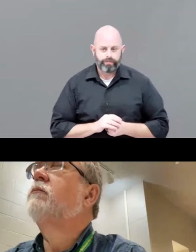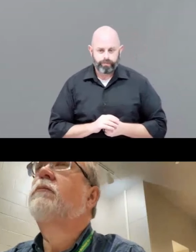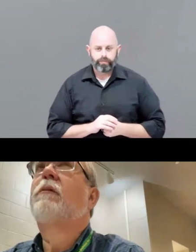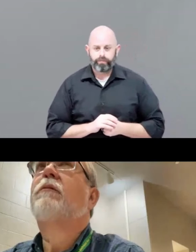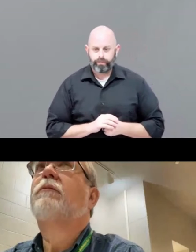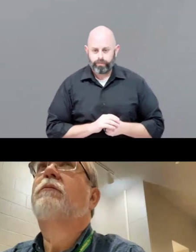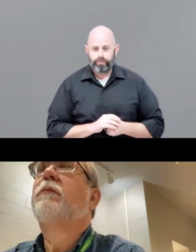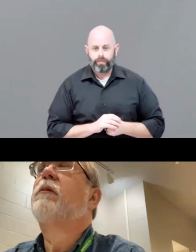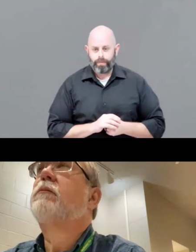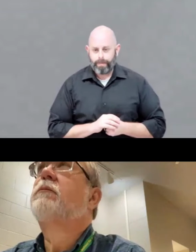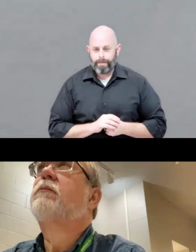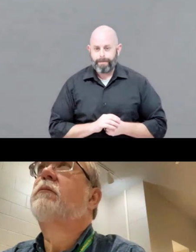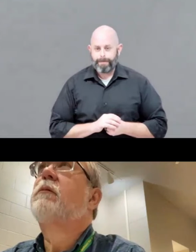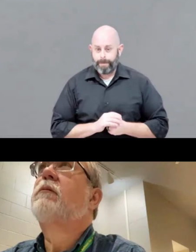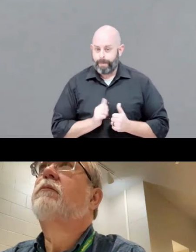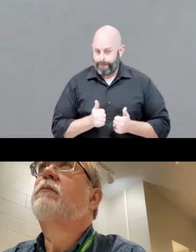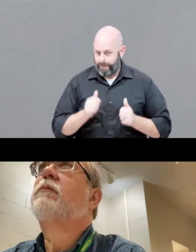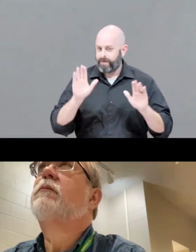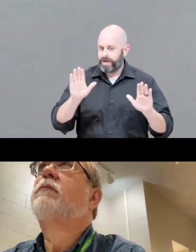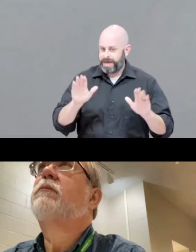Great.